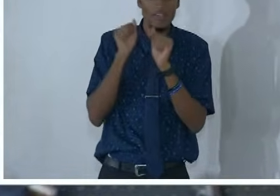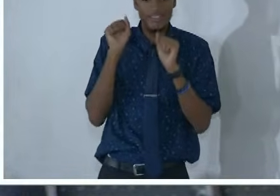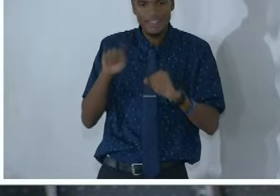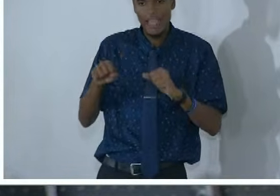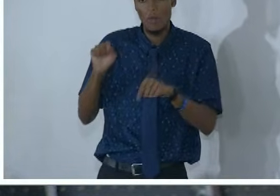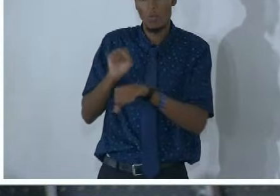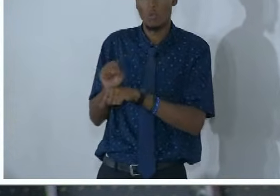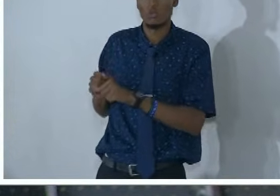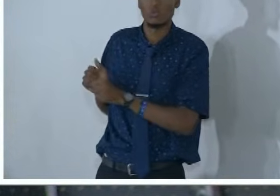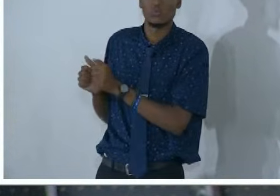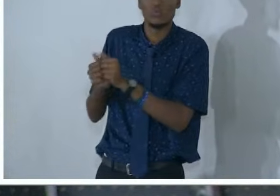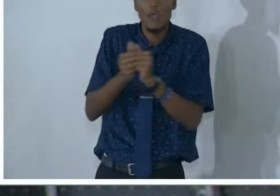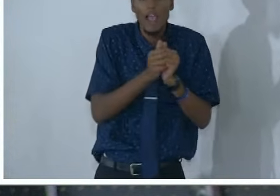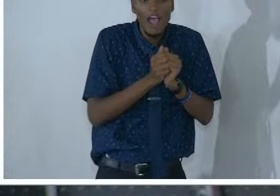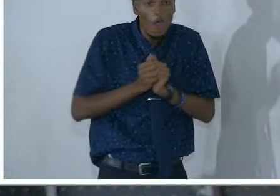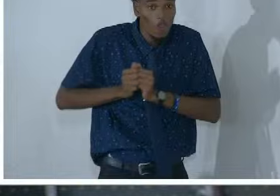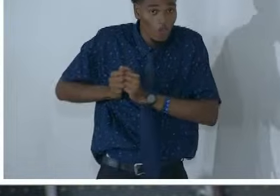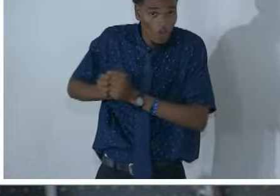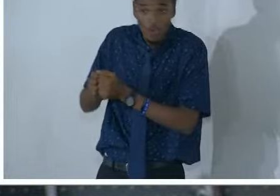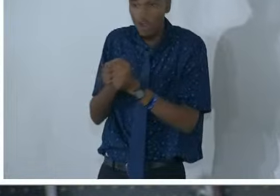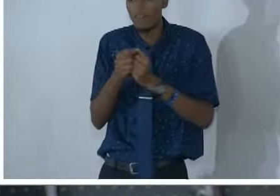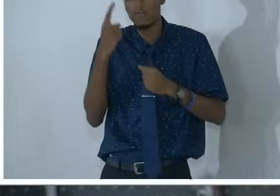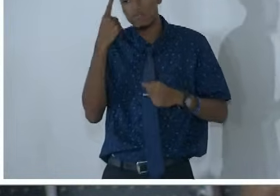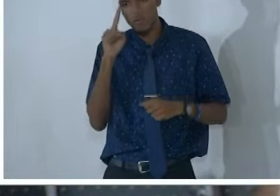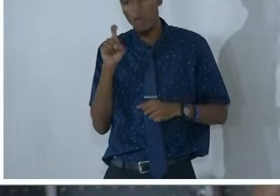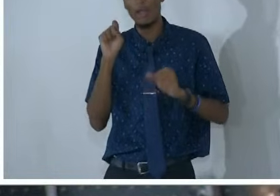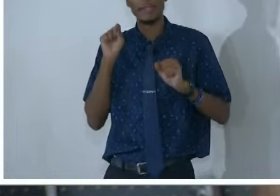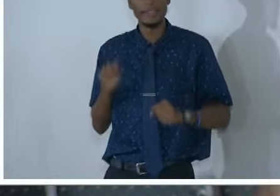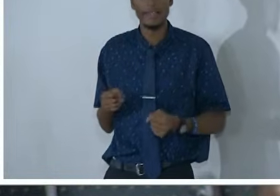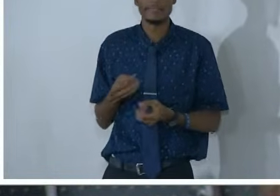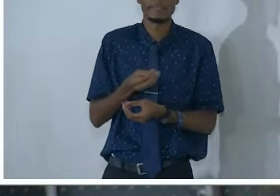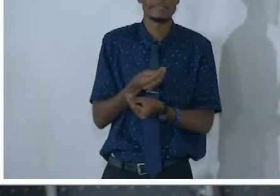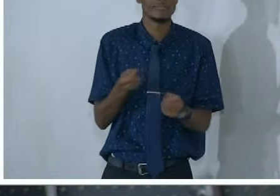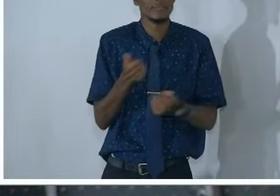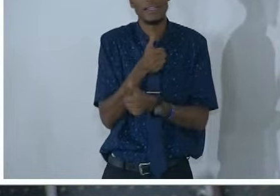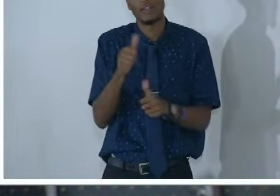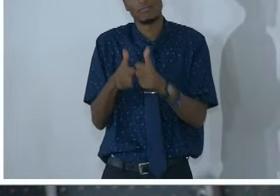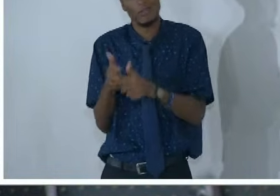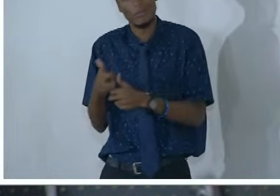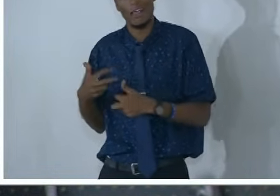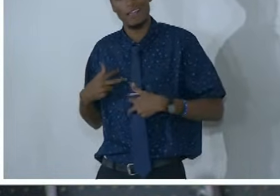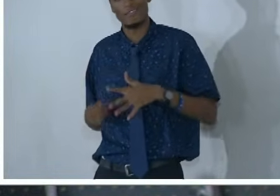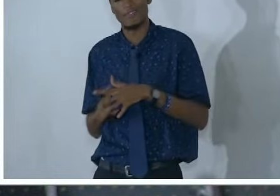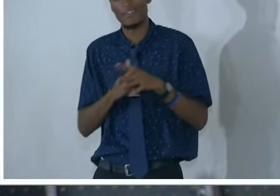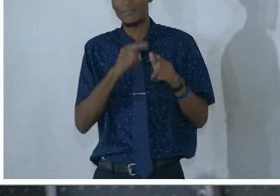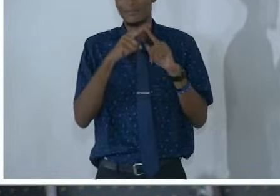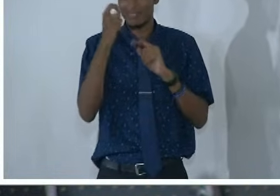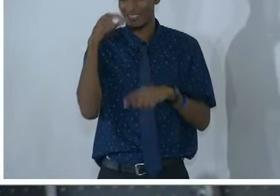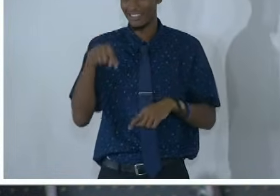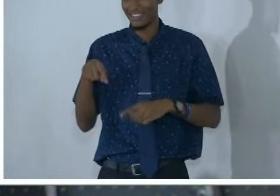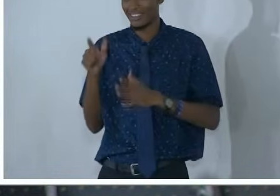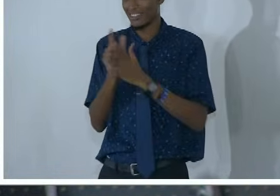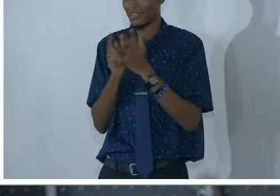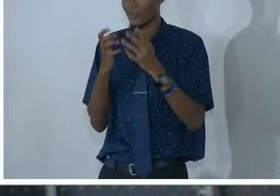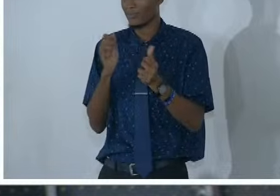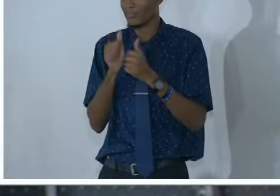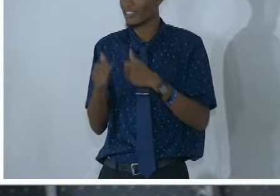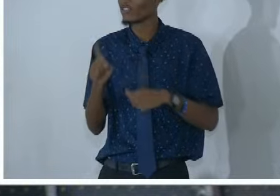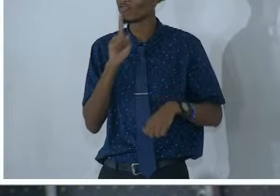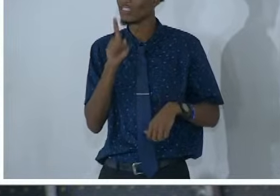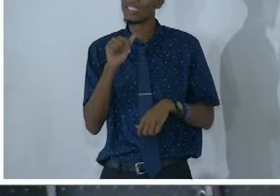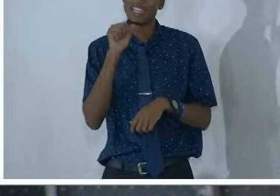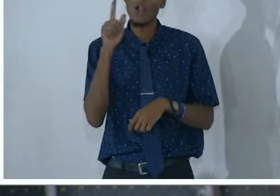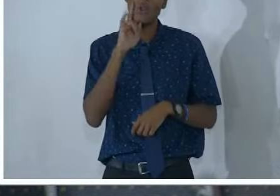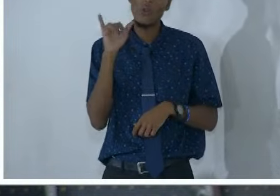to address and resolve some of the dispute. Interestingly, too, is that the bill does not dismiss